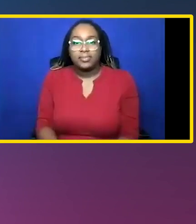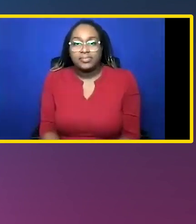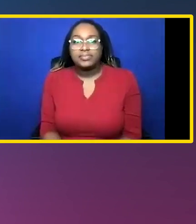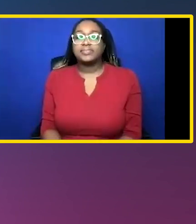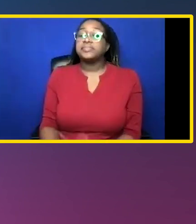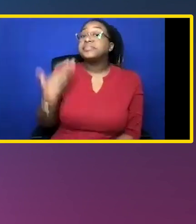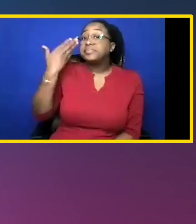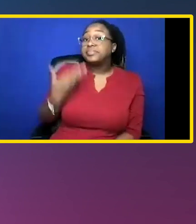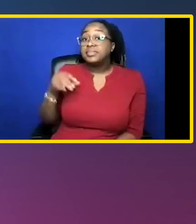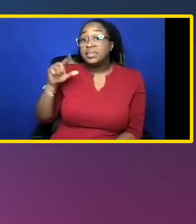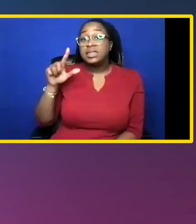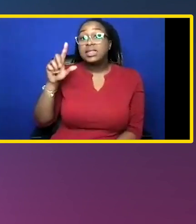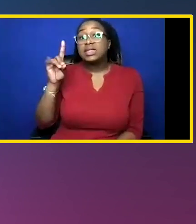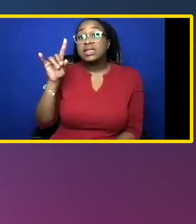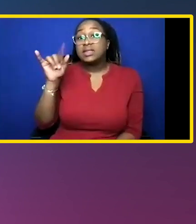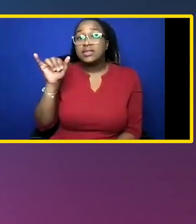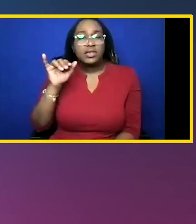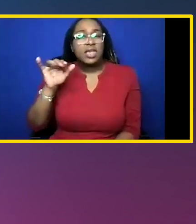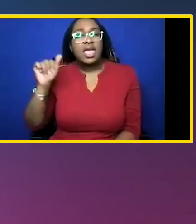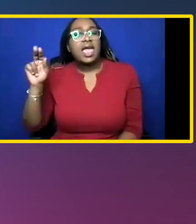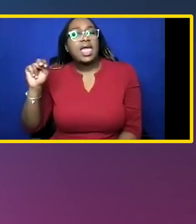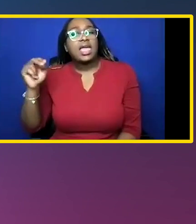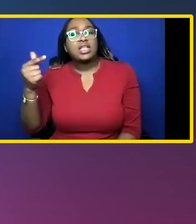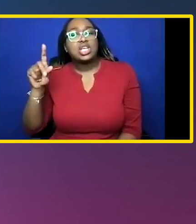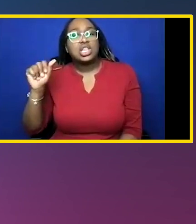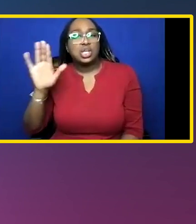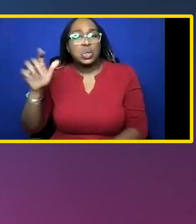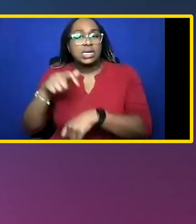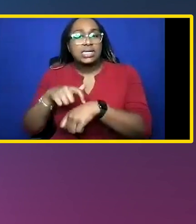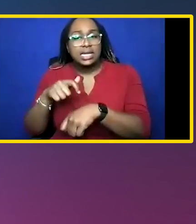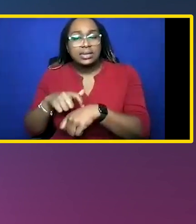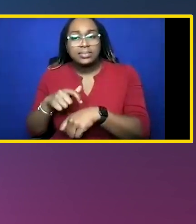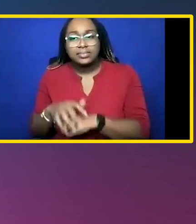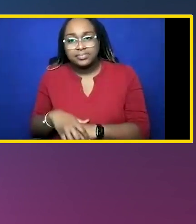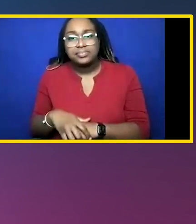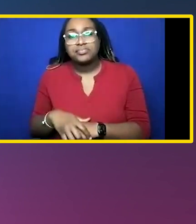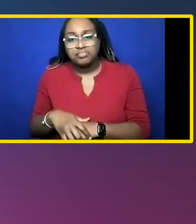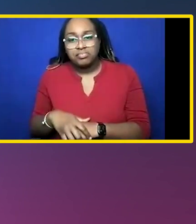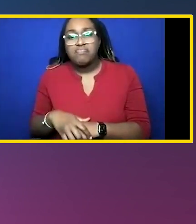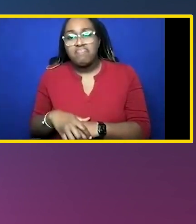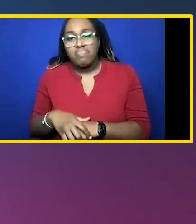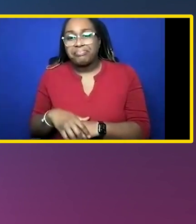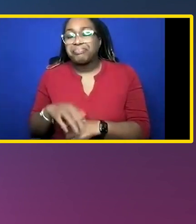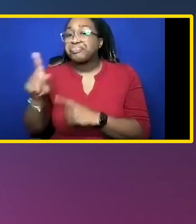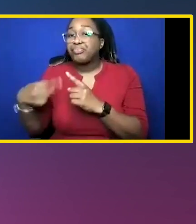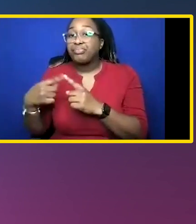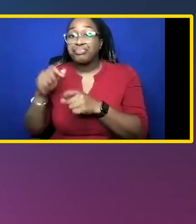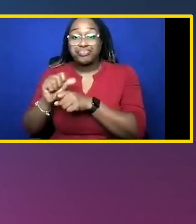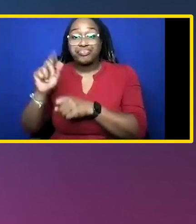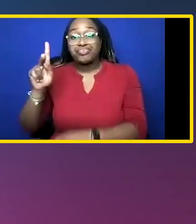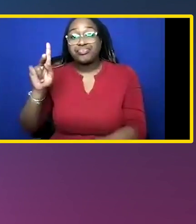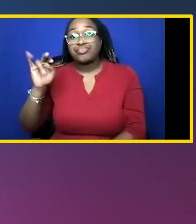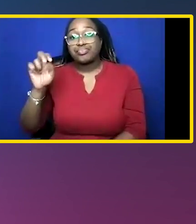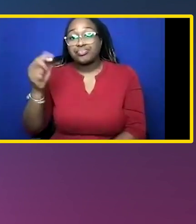This is Lindsey. Angela, in your time at King and all of the journalistic endeavors that